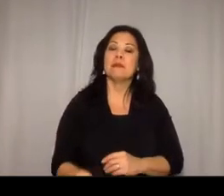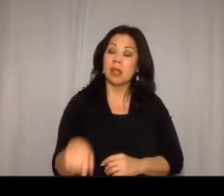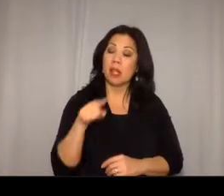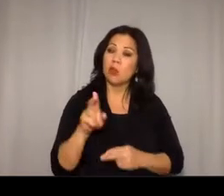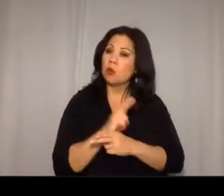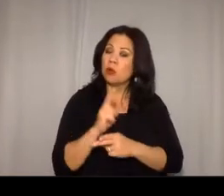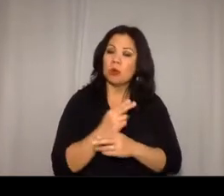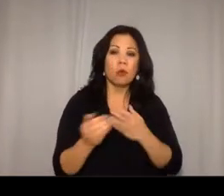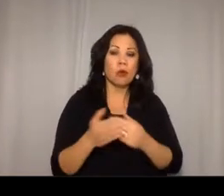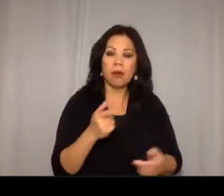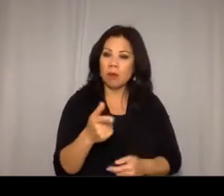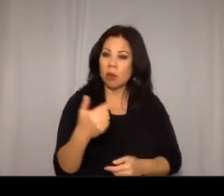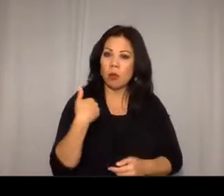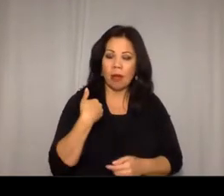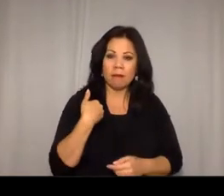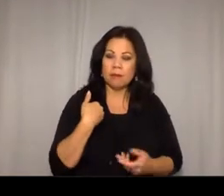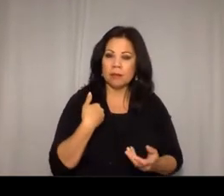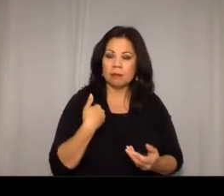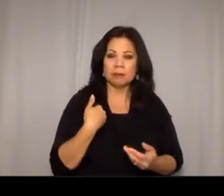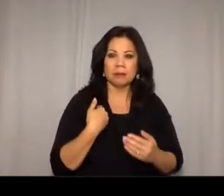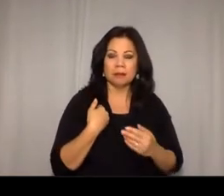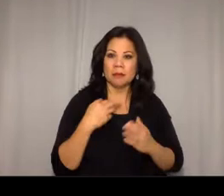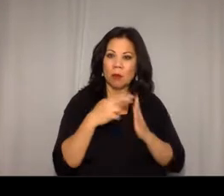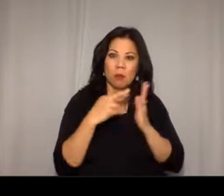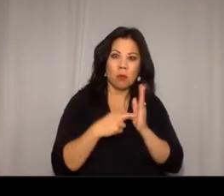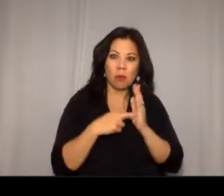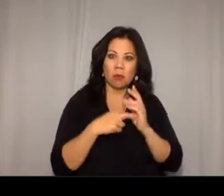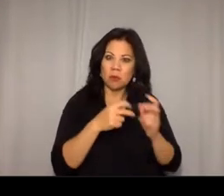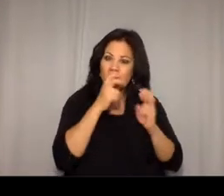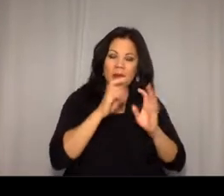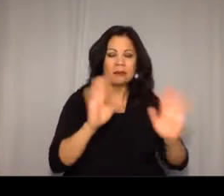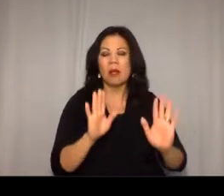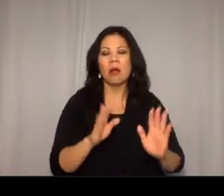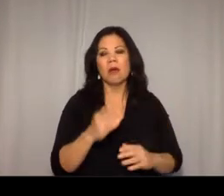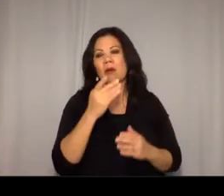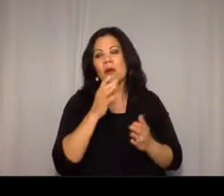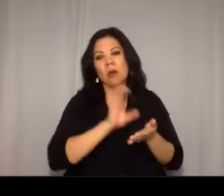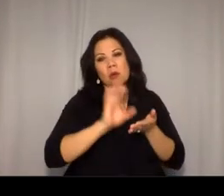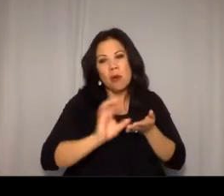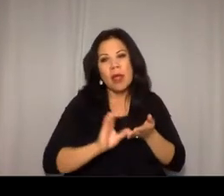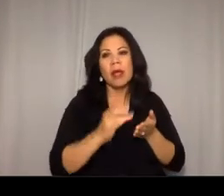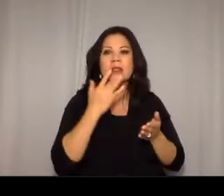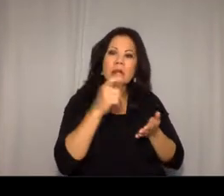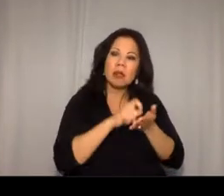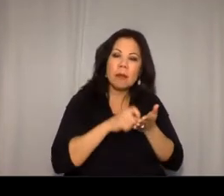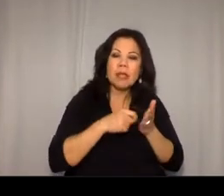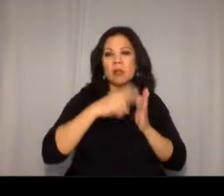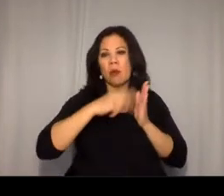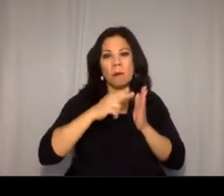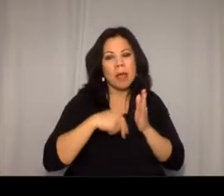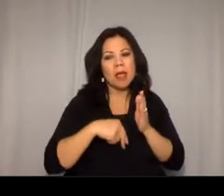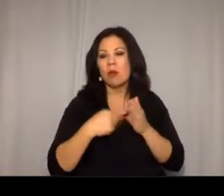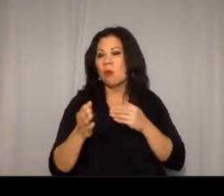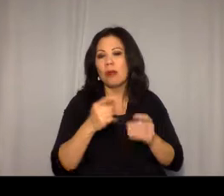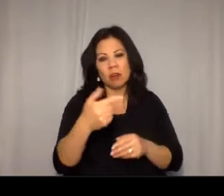use whatever you have at home. There are no rules about this. So if you've got crayons or colored pencils or even paint, go ahead and use